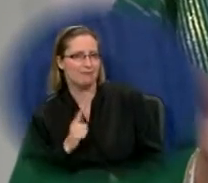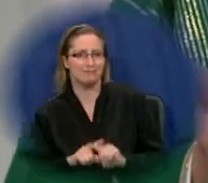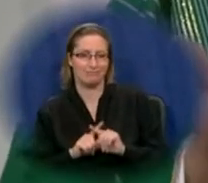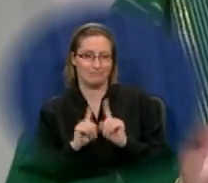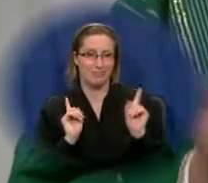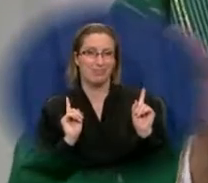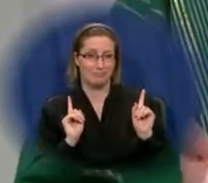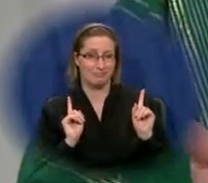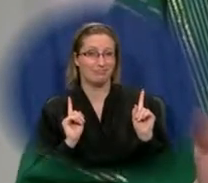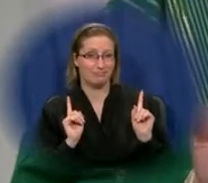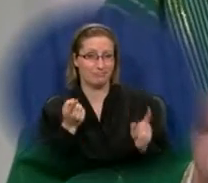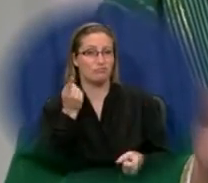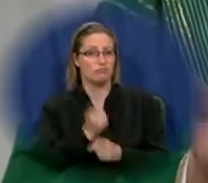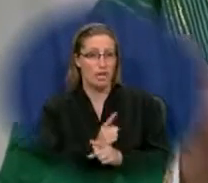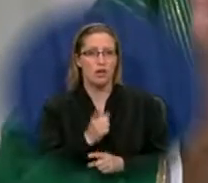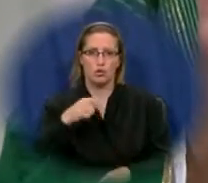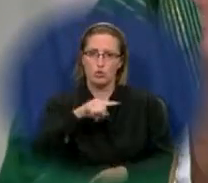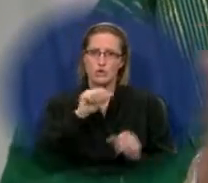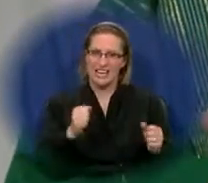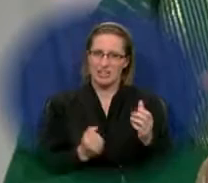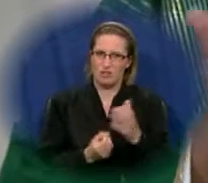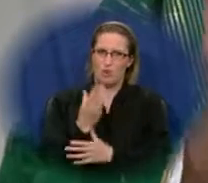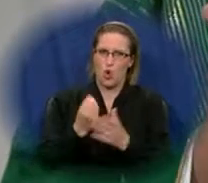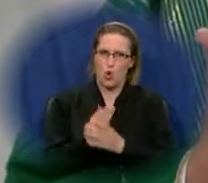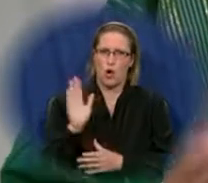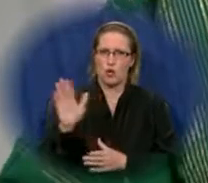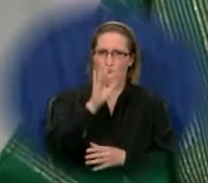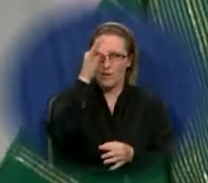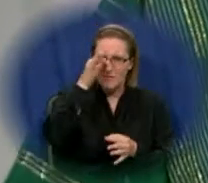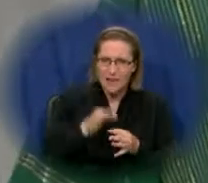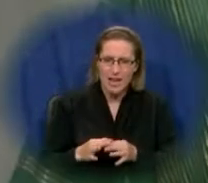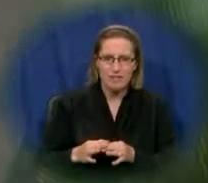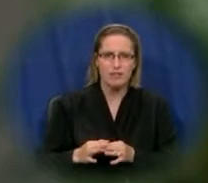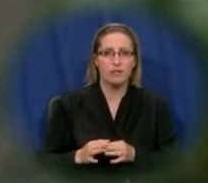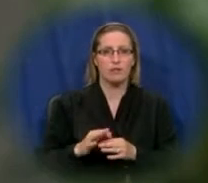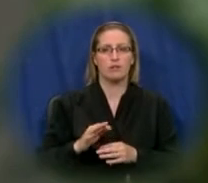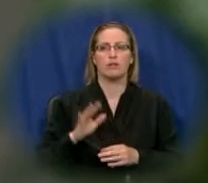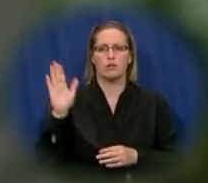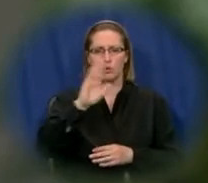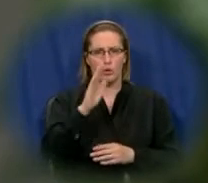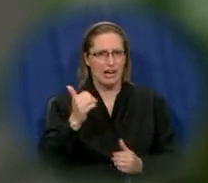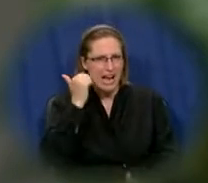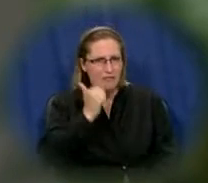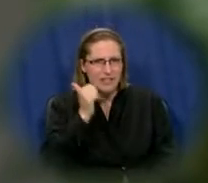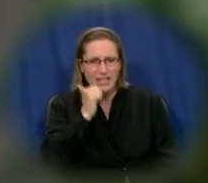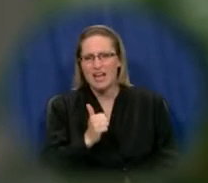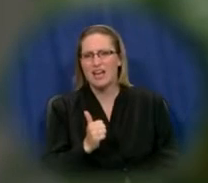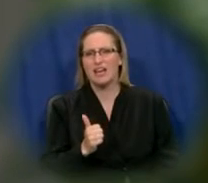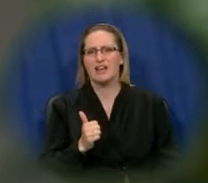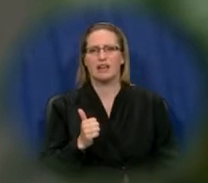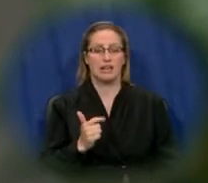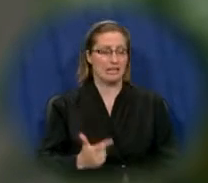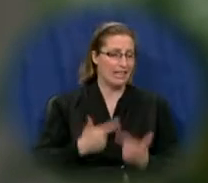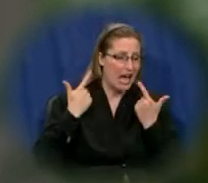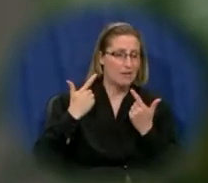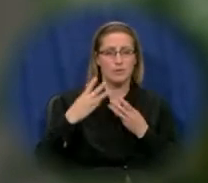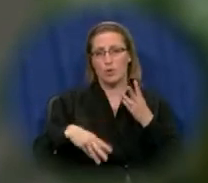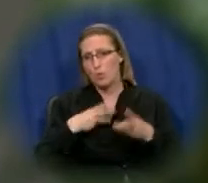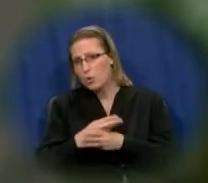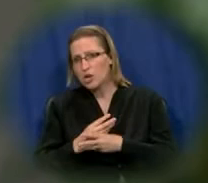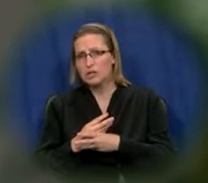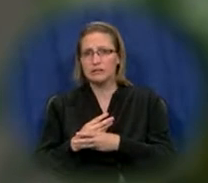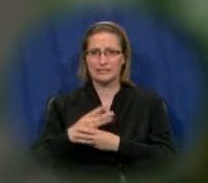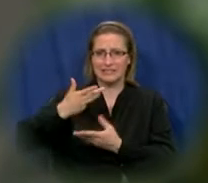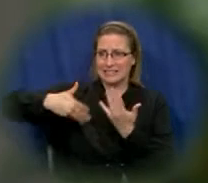have room to grow in that faith, in that living of faith, in our lives, in our world, in our